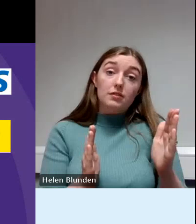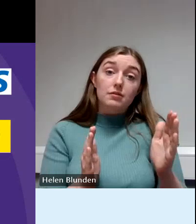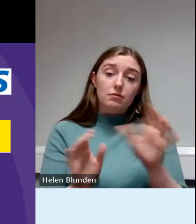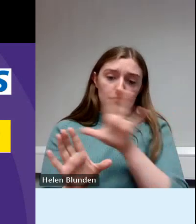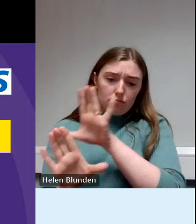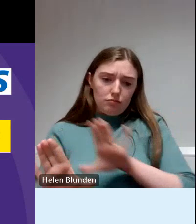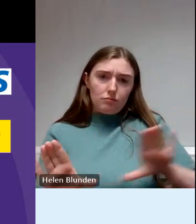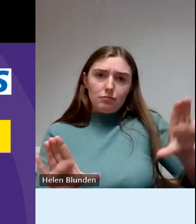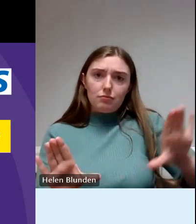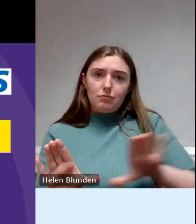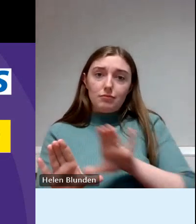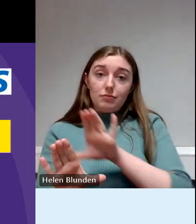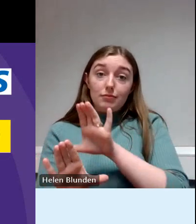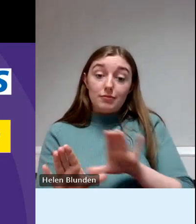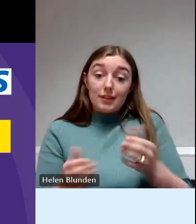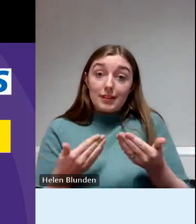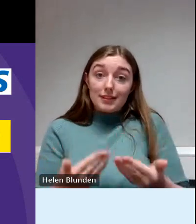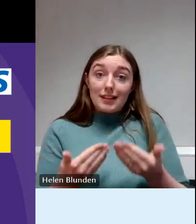single